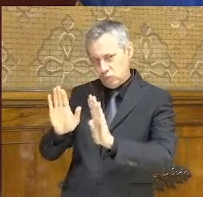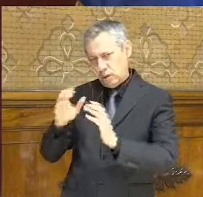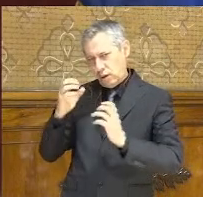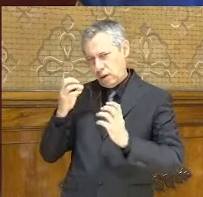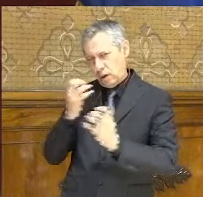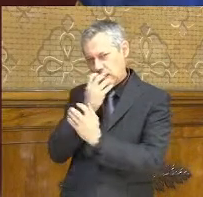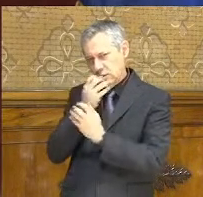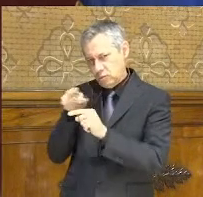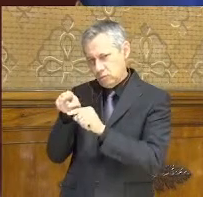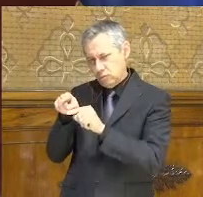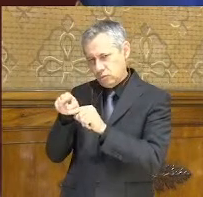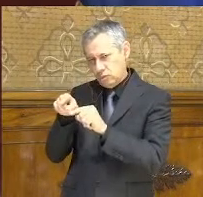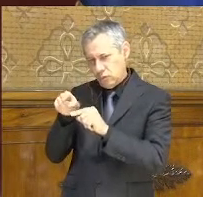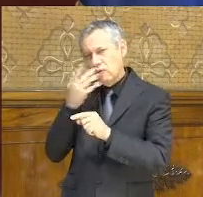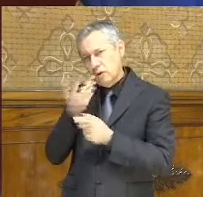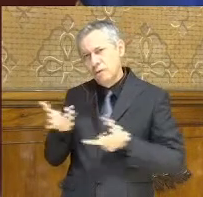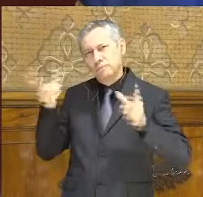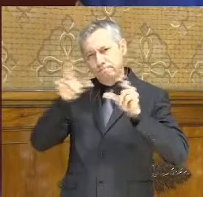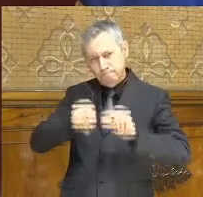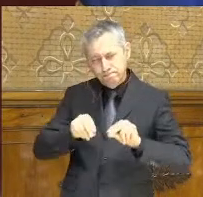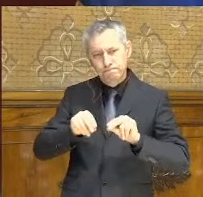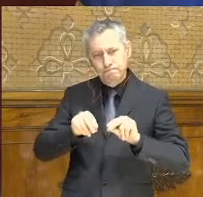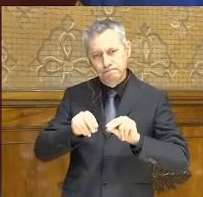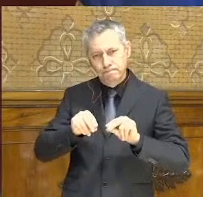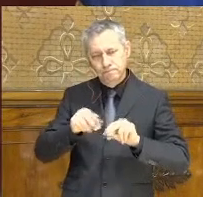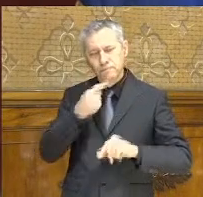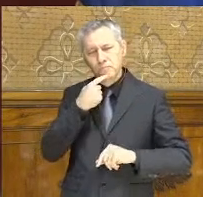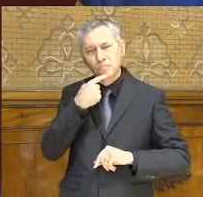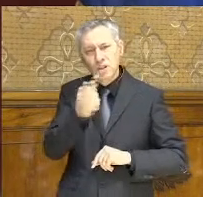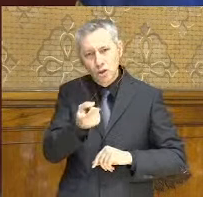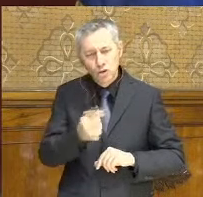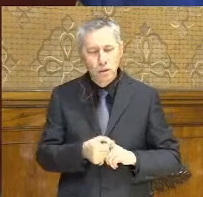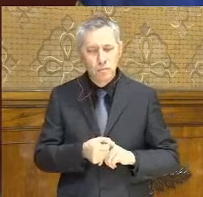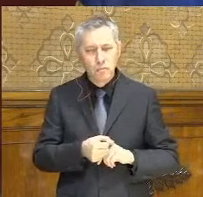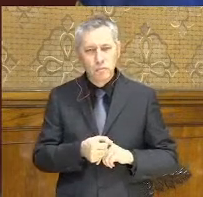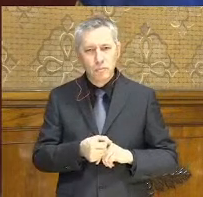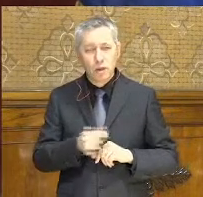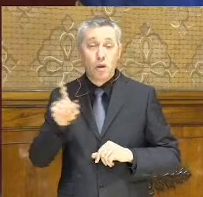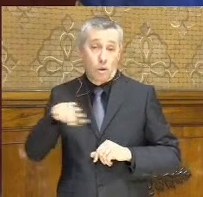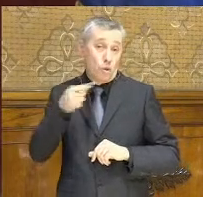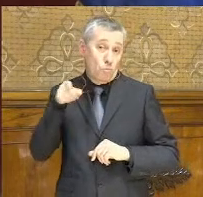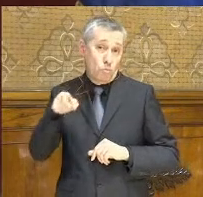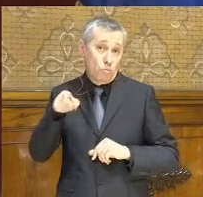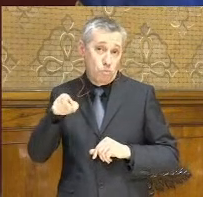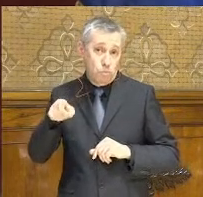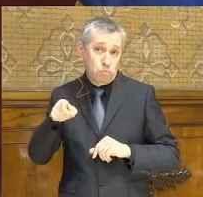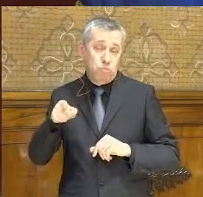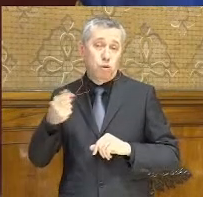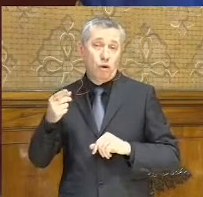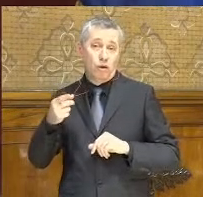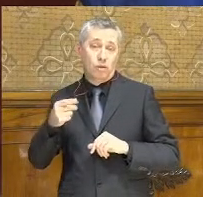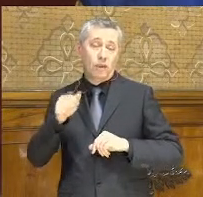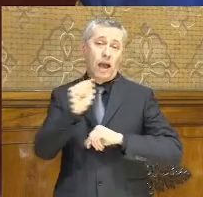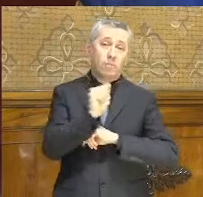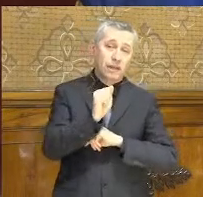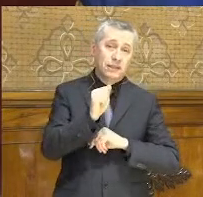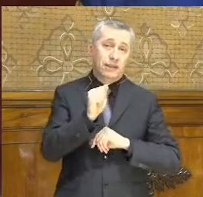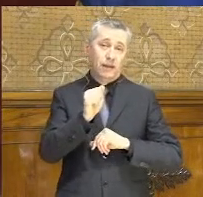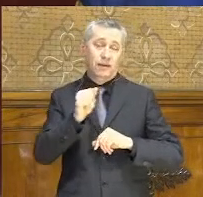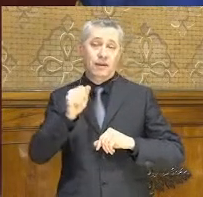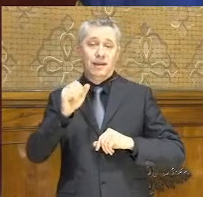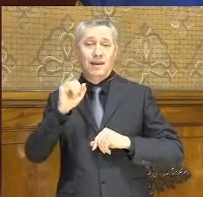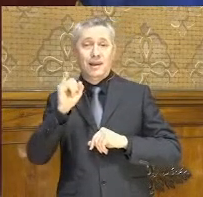The Chimes of Freedom, which was later adopted by Amnesty International as its anthem.